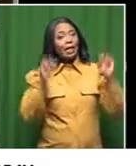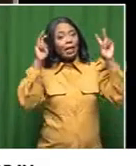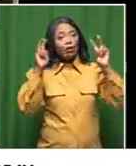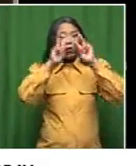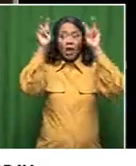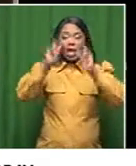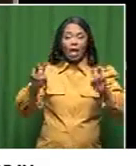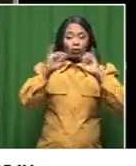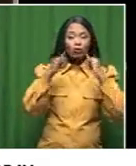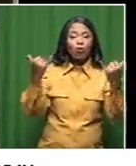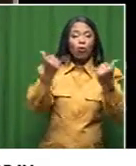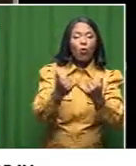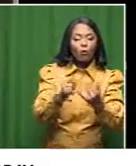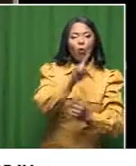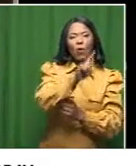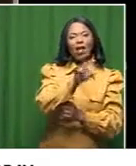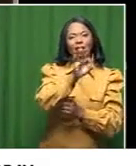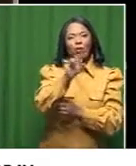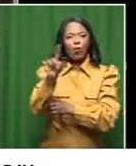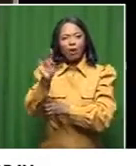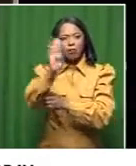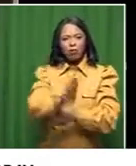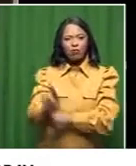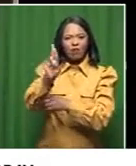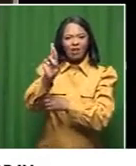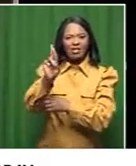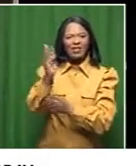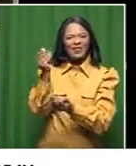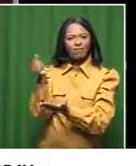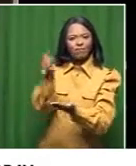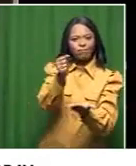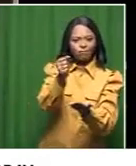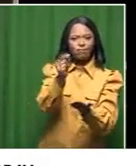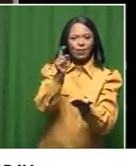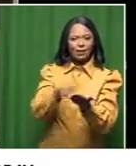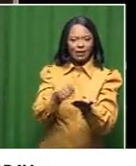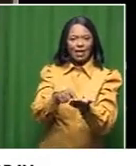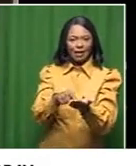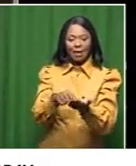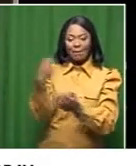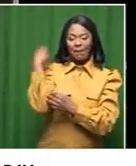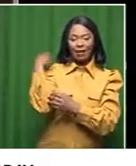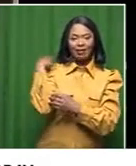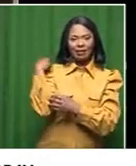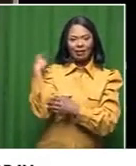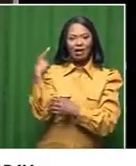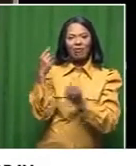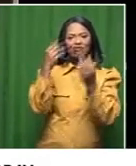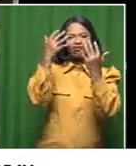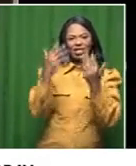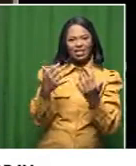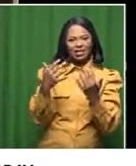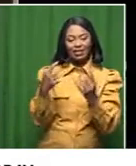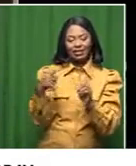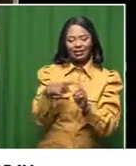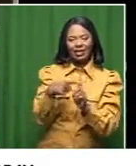that 131 billion rand fund, and the Minister Praveen Gordhan, you know, spoke about that.